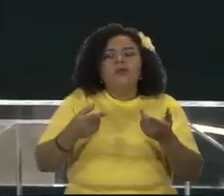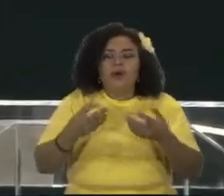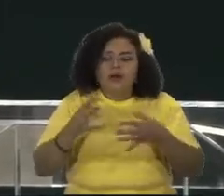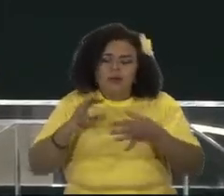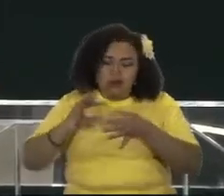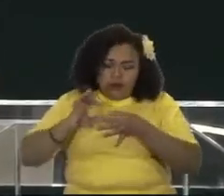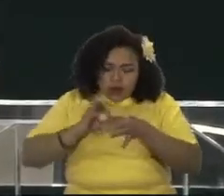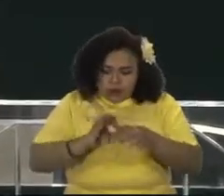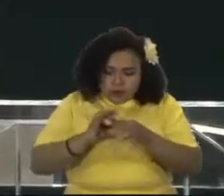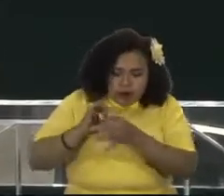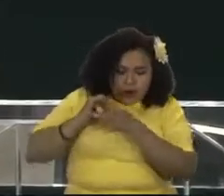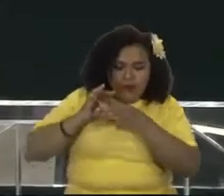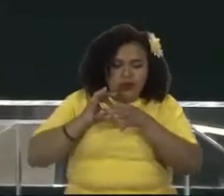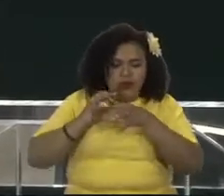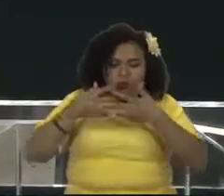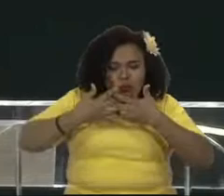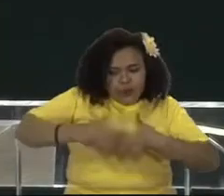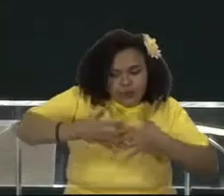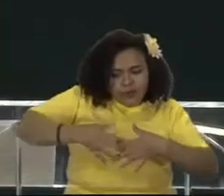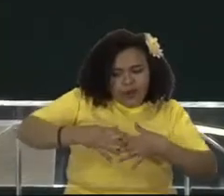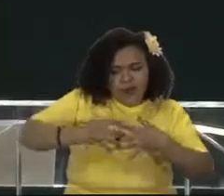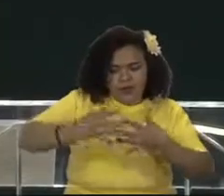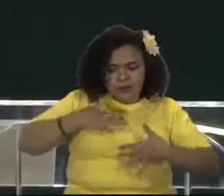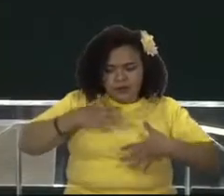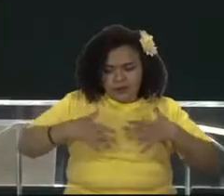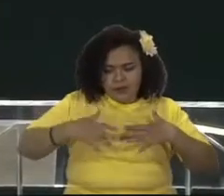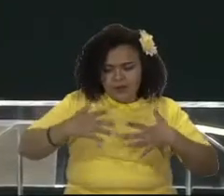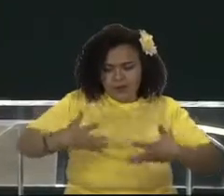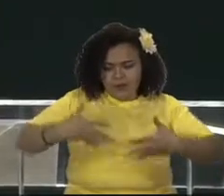should deal with the oxygen.